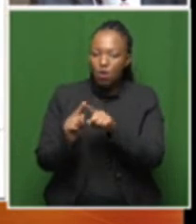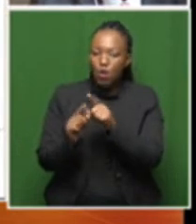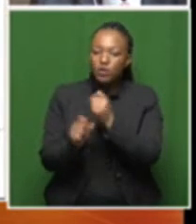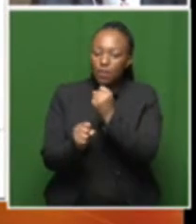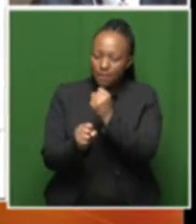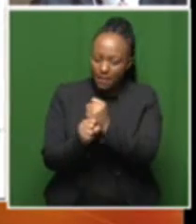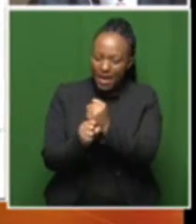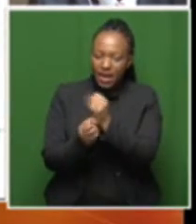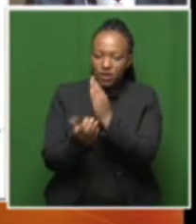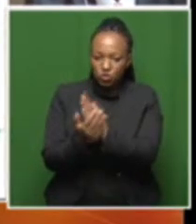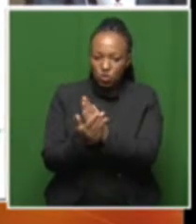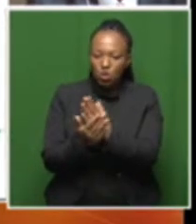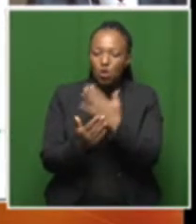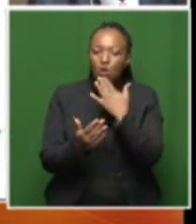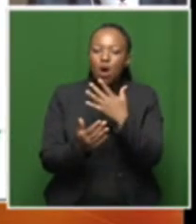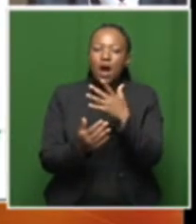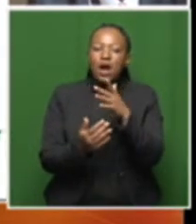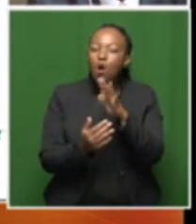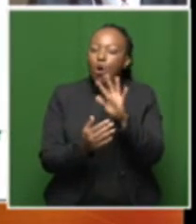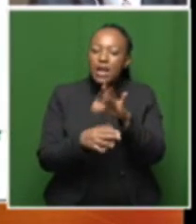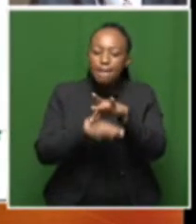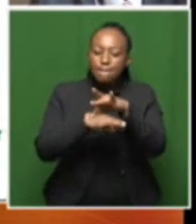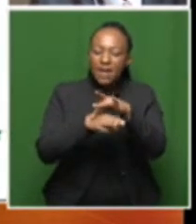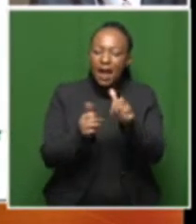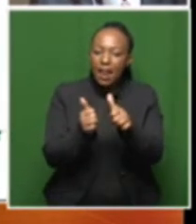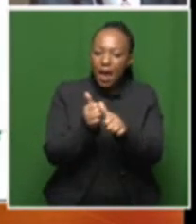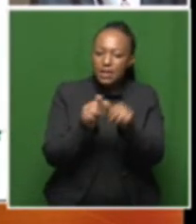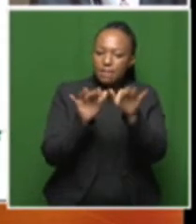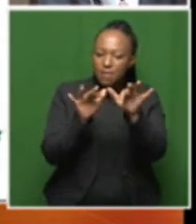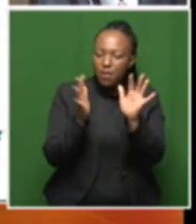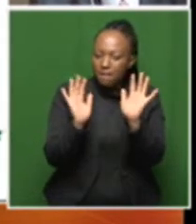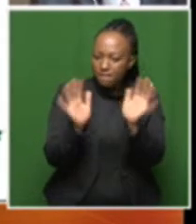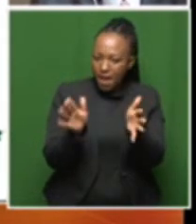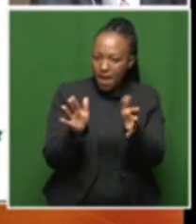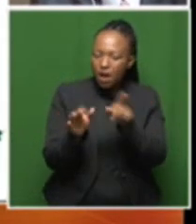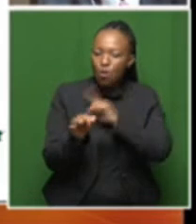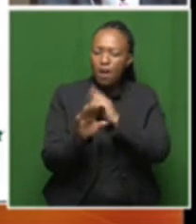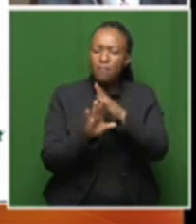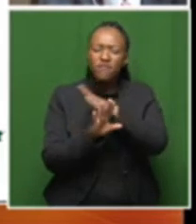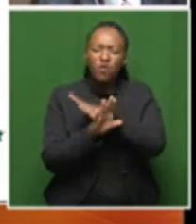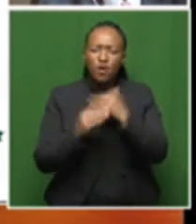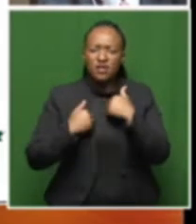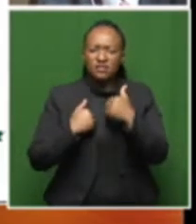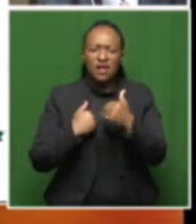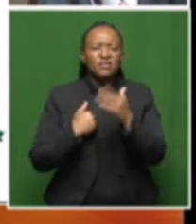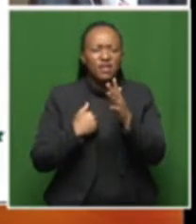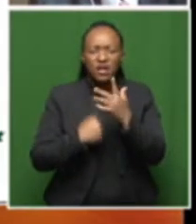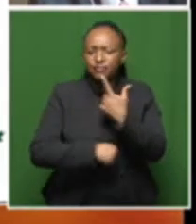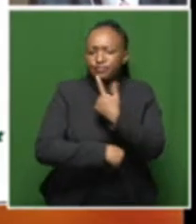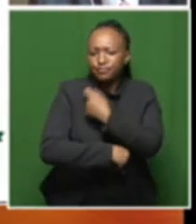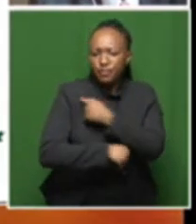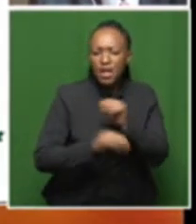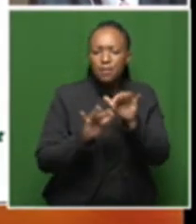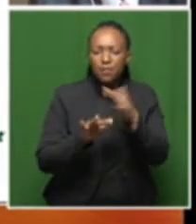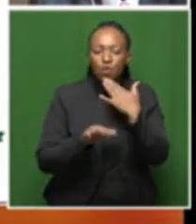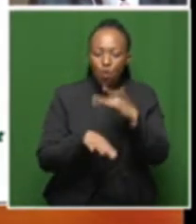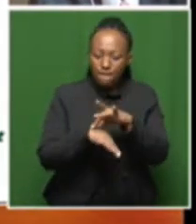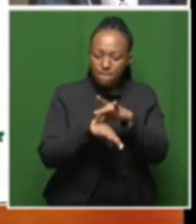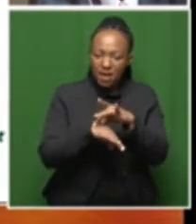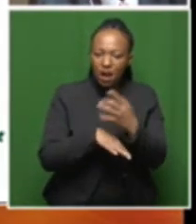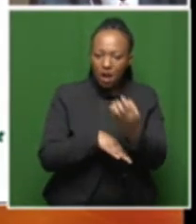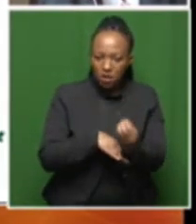only seeing insured people on medical schemes, which was the case at the start of the program. Now we are